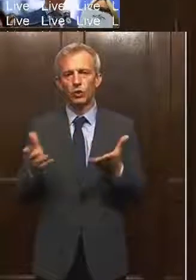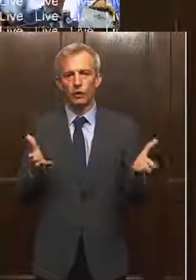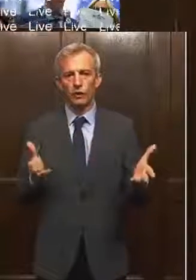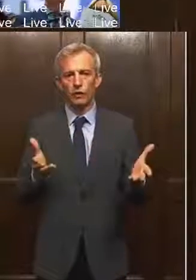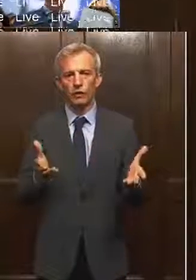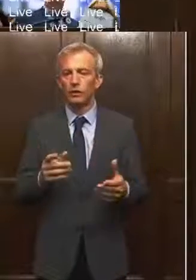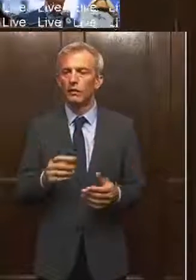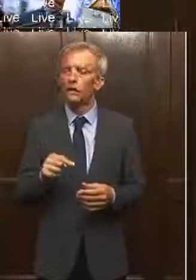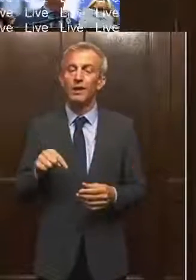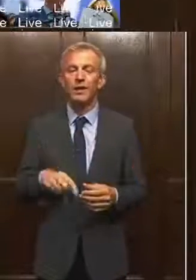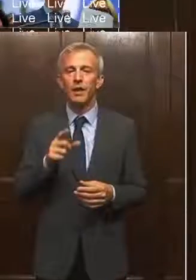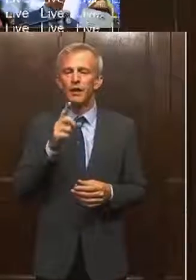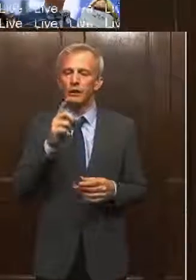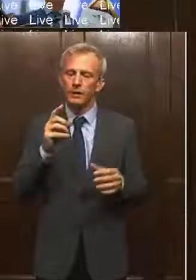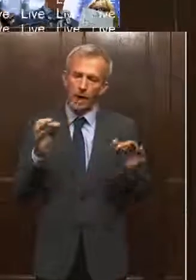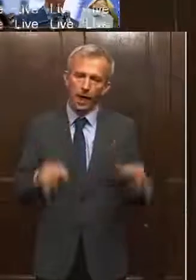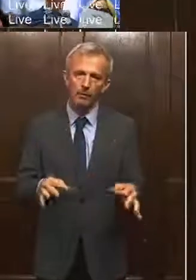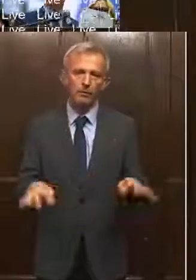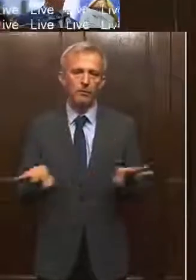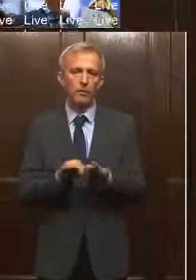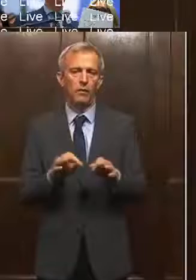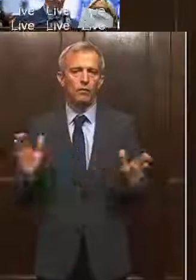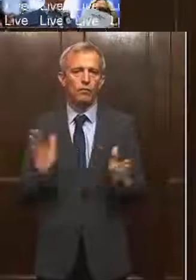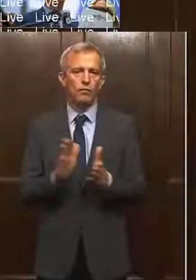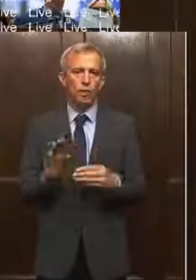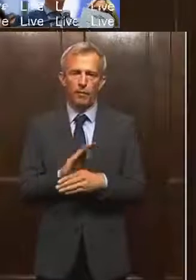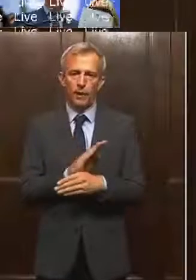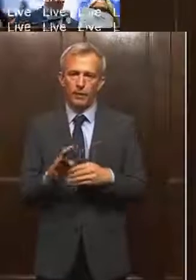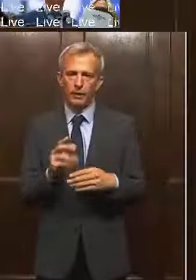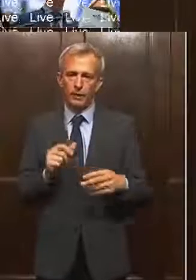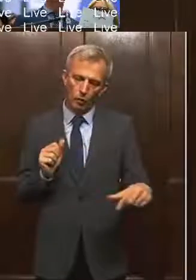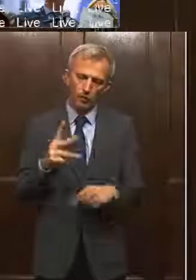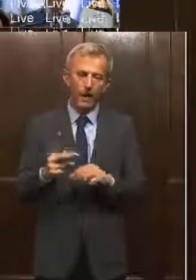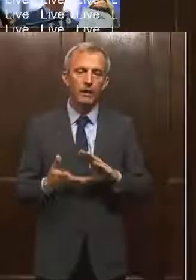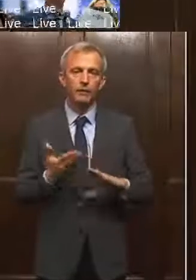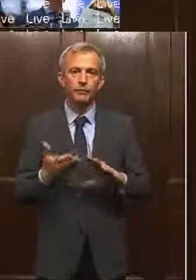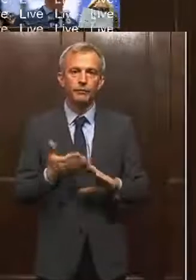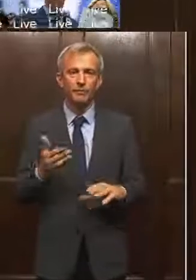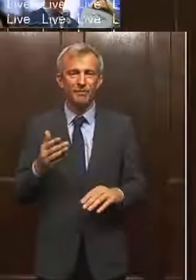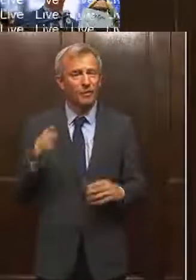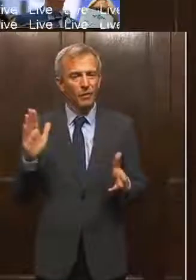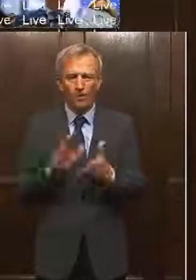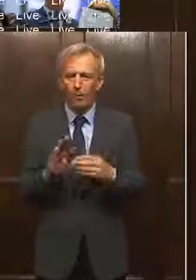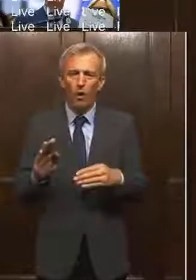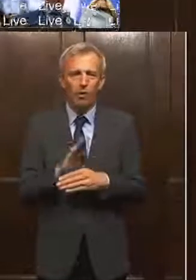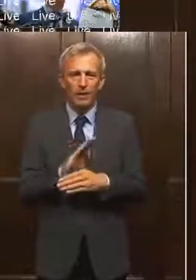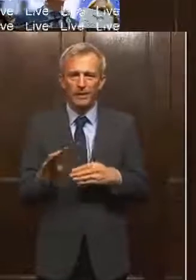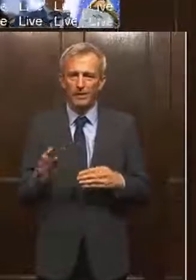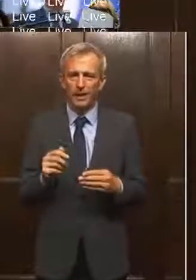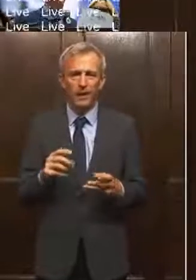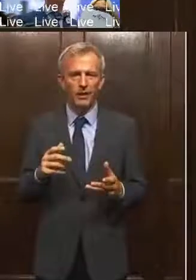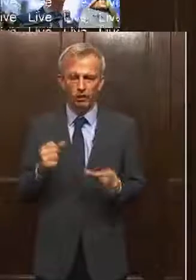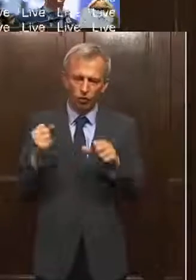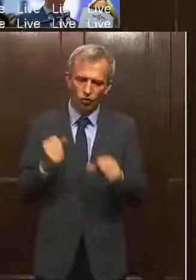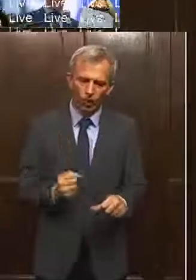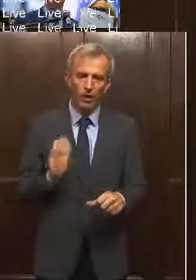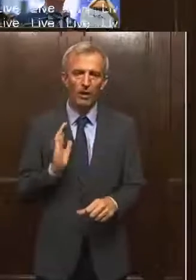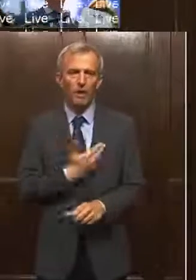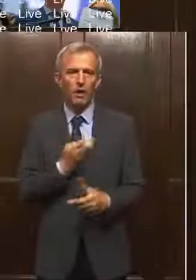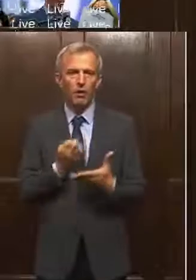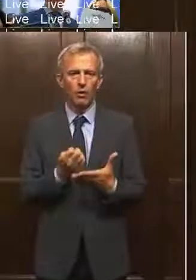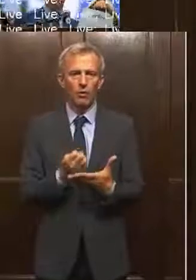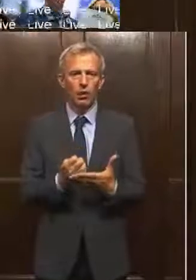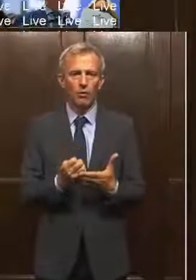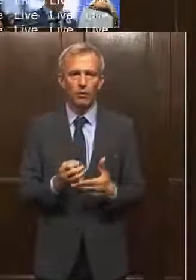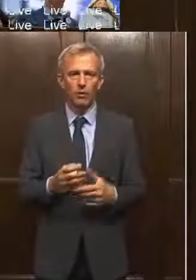absolutely vital for small businesses to get back on their feet. Small businesses are the backbone of our economy. They are the mainstay of